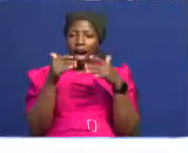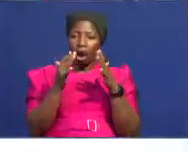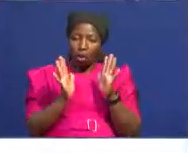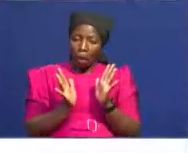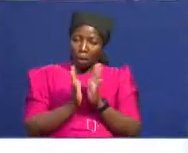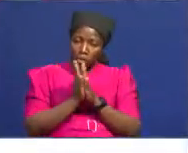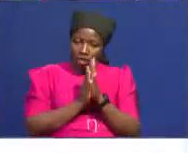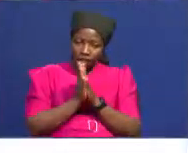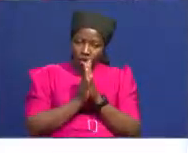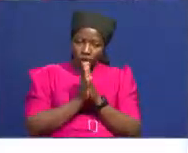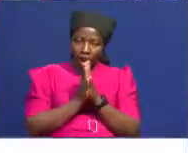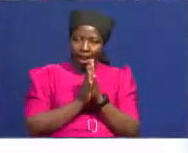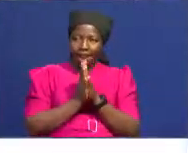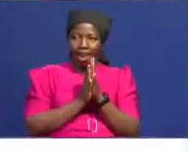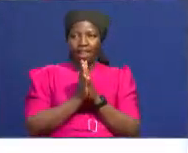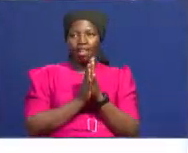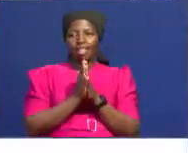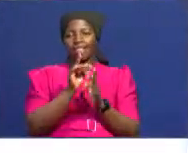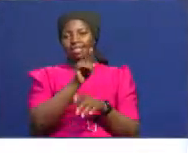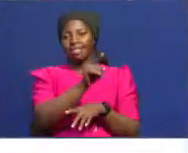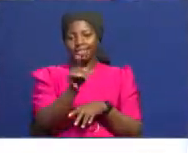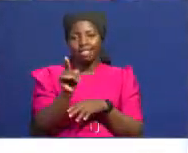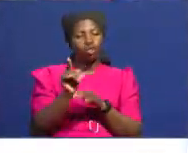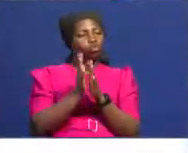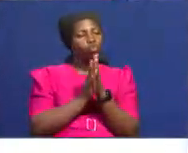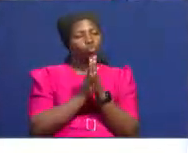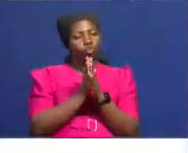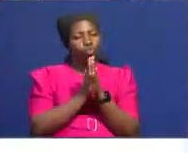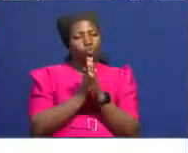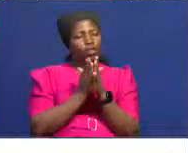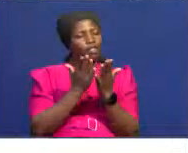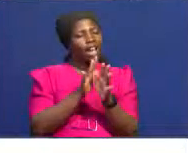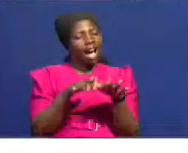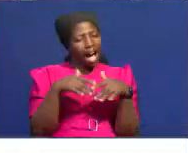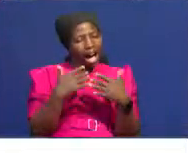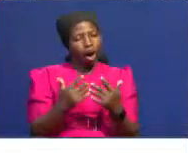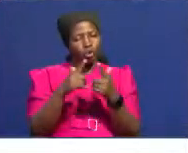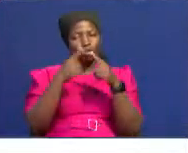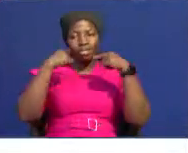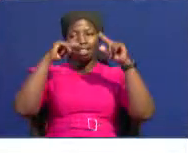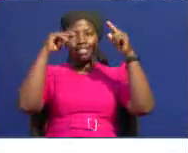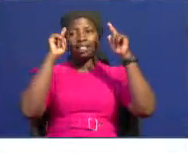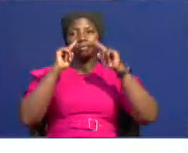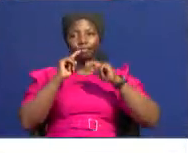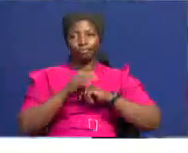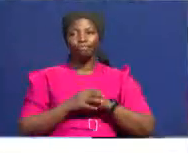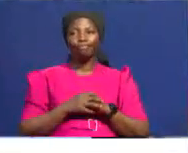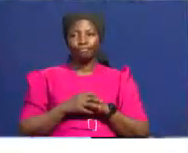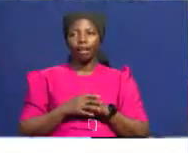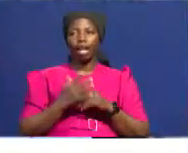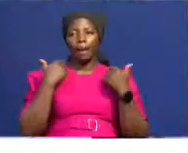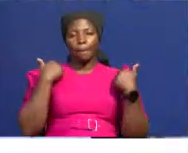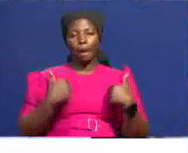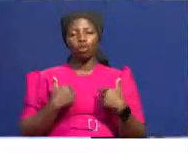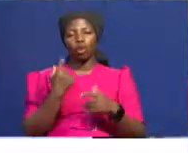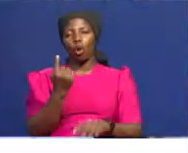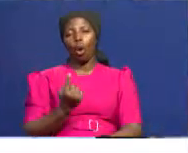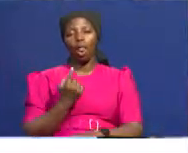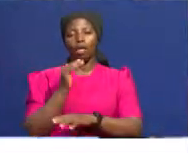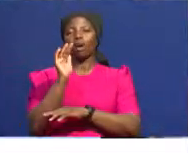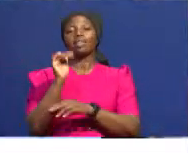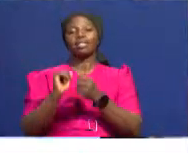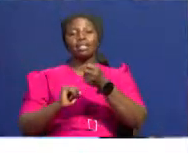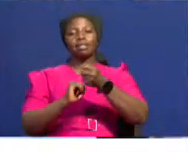motivation or how motivated these children are to succeed in this game. Mine is just to appeal to the